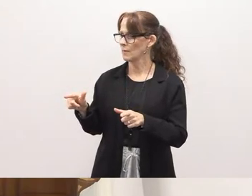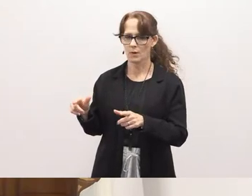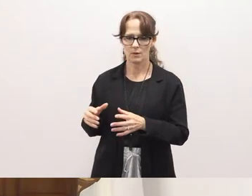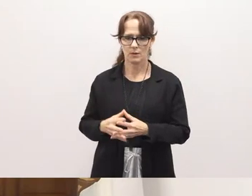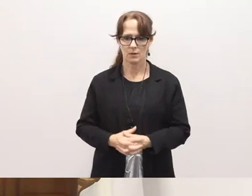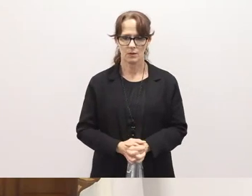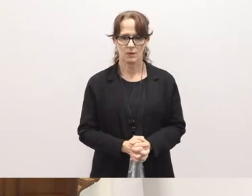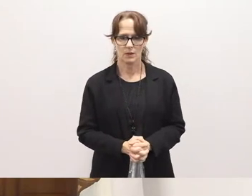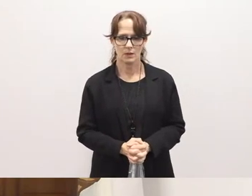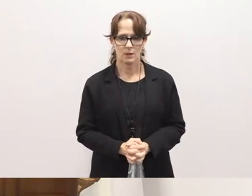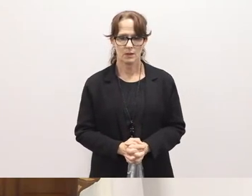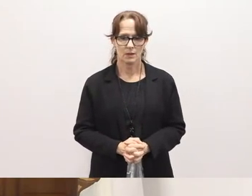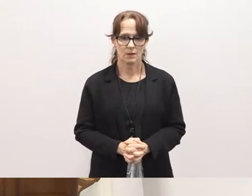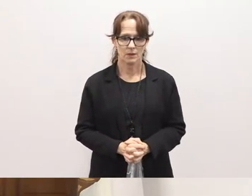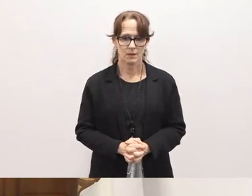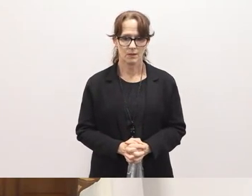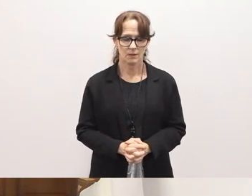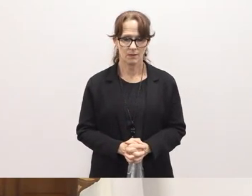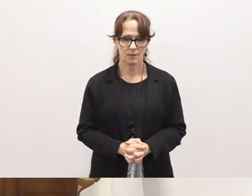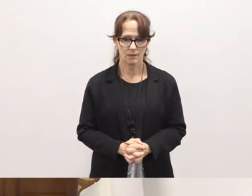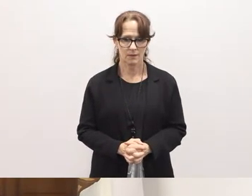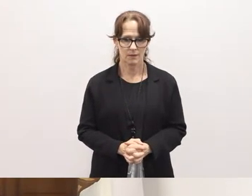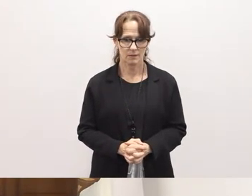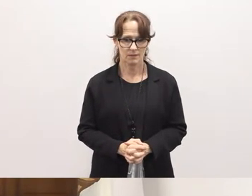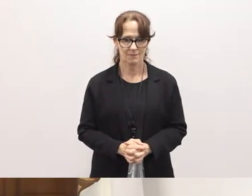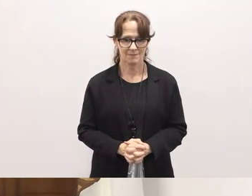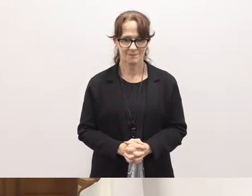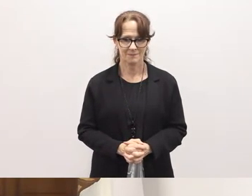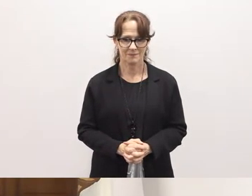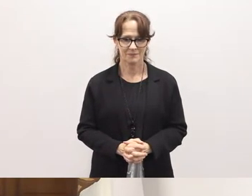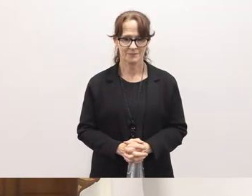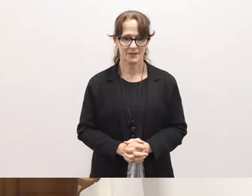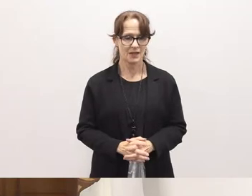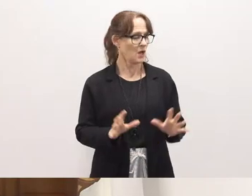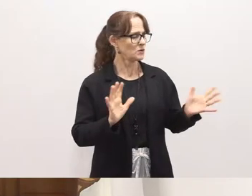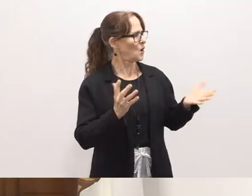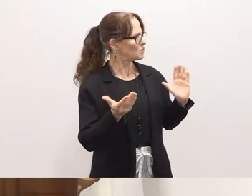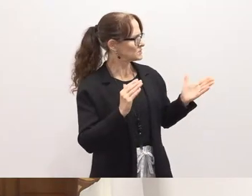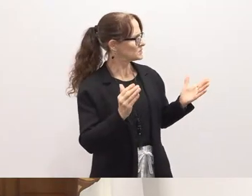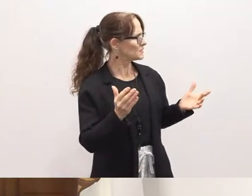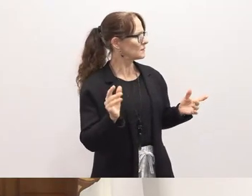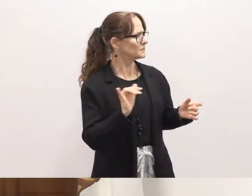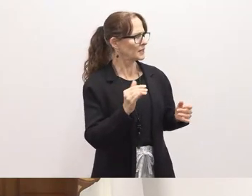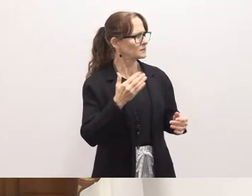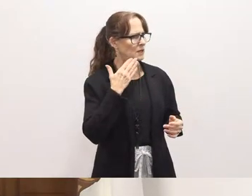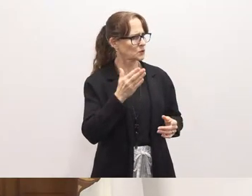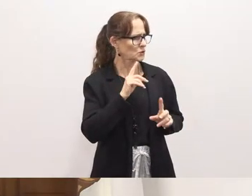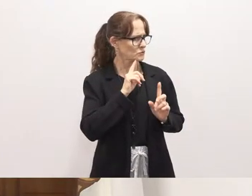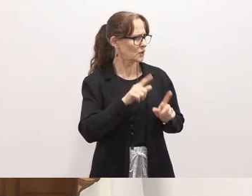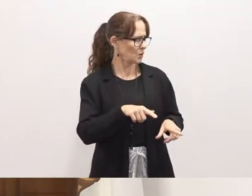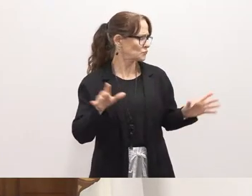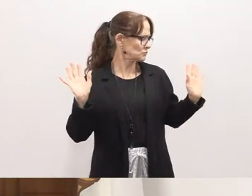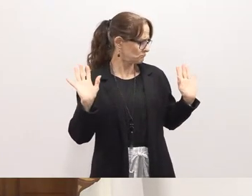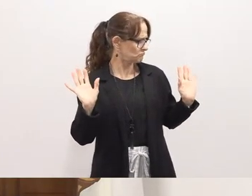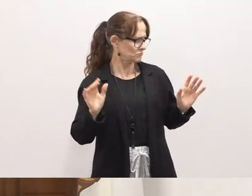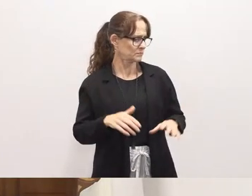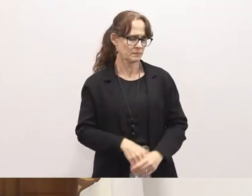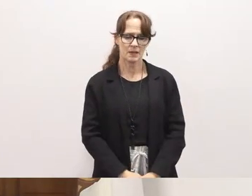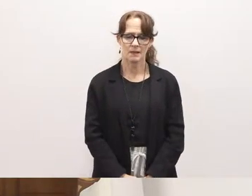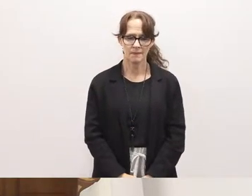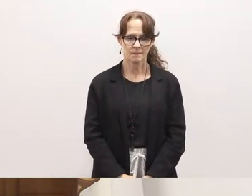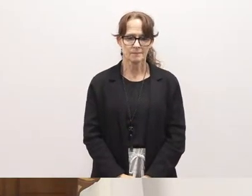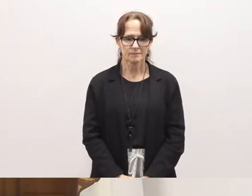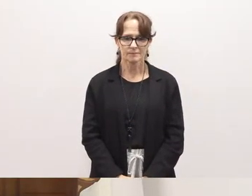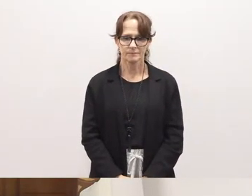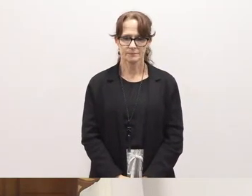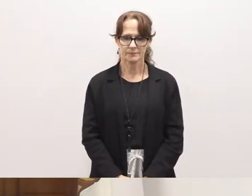Okay, I'm not against that at all, what I'm saying. Yeah. No, it just seems like that would be a good solution where it will be provided